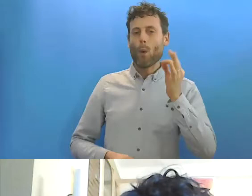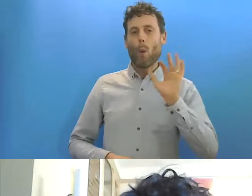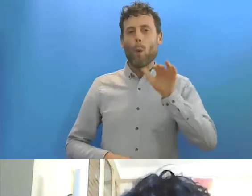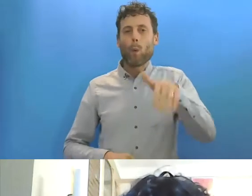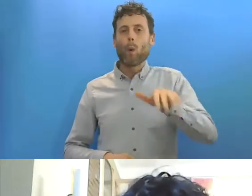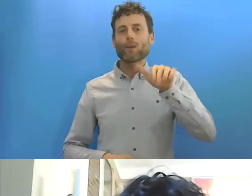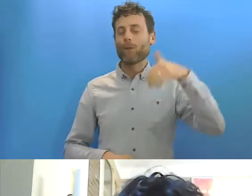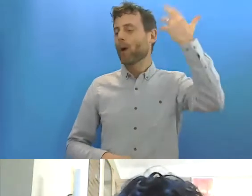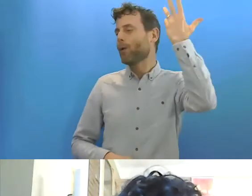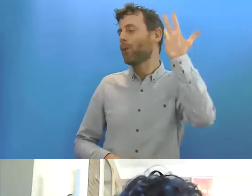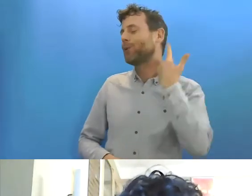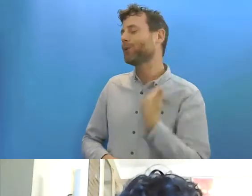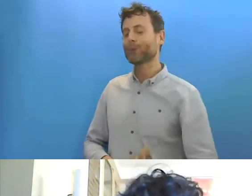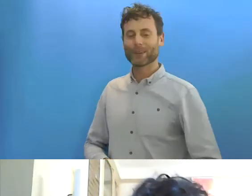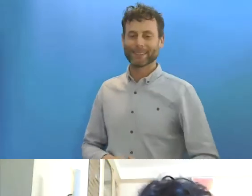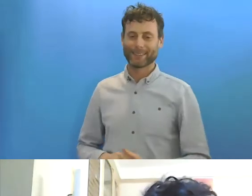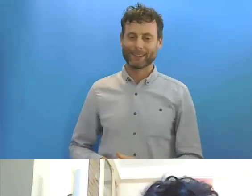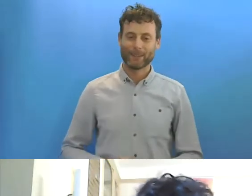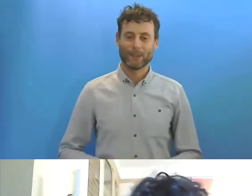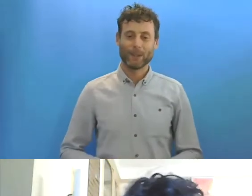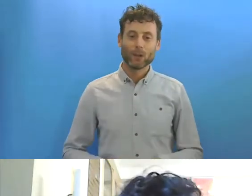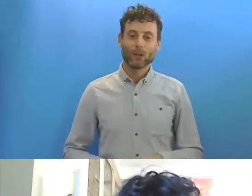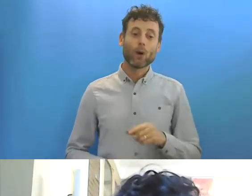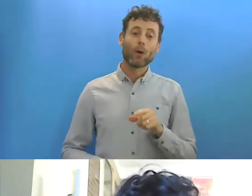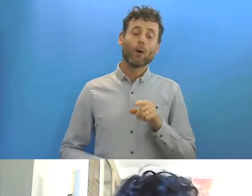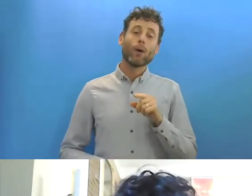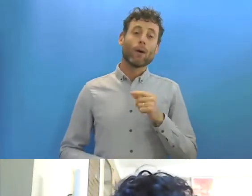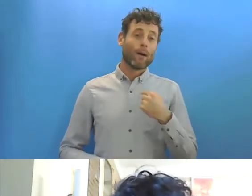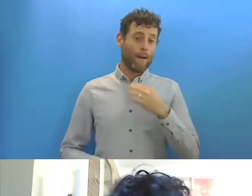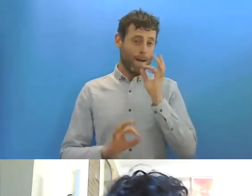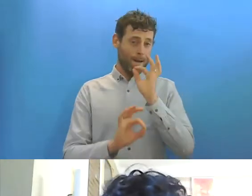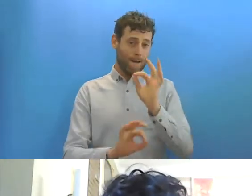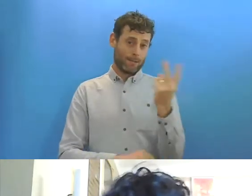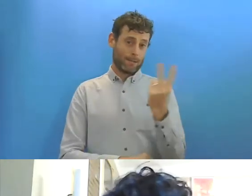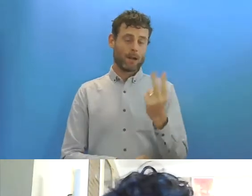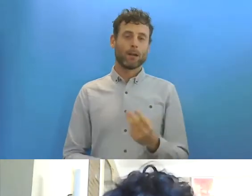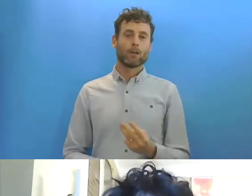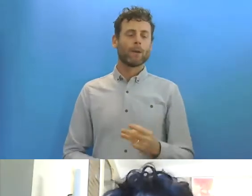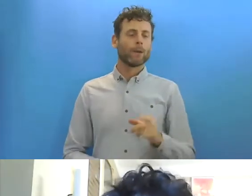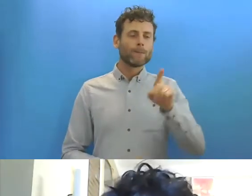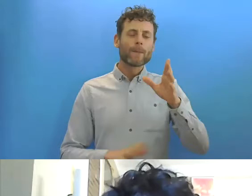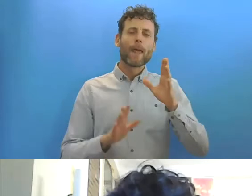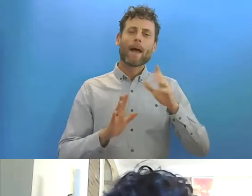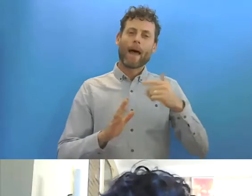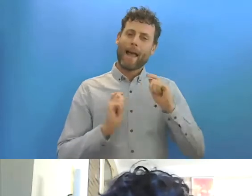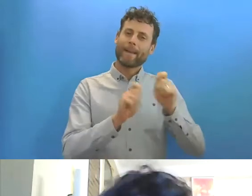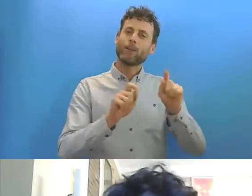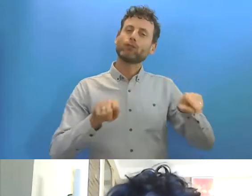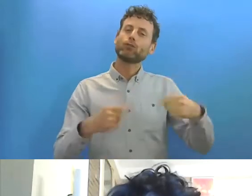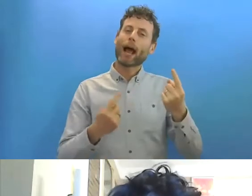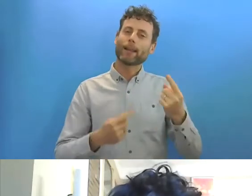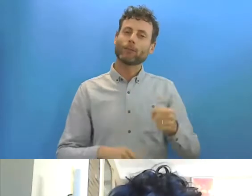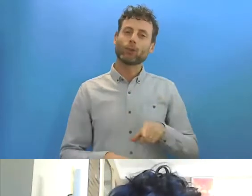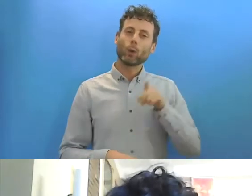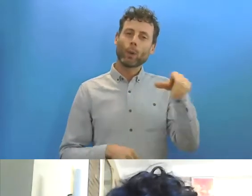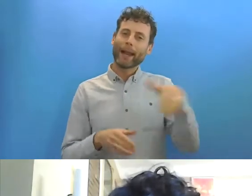bit of prep. Okay, three words that you would use to describe Unlimited having been with us for just 1 week. So